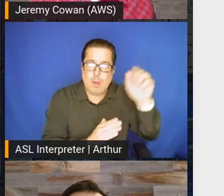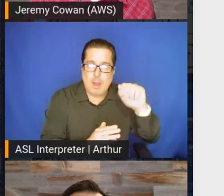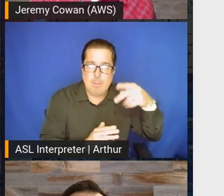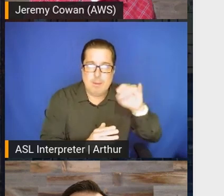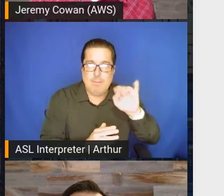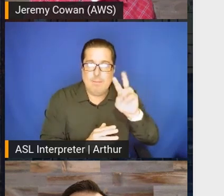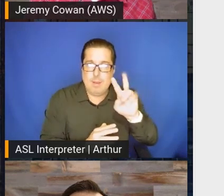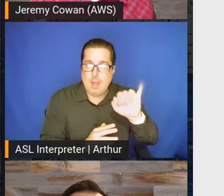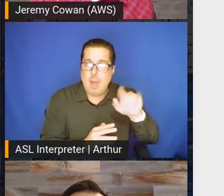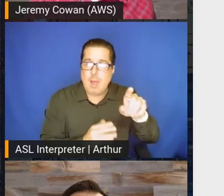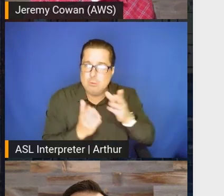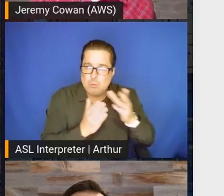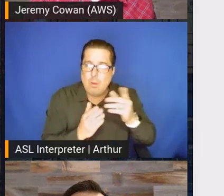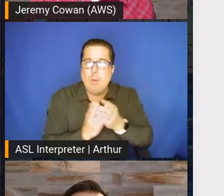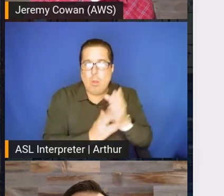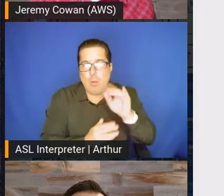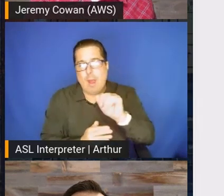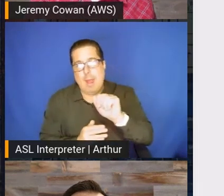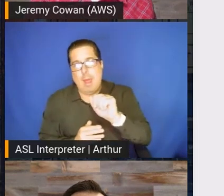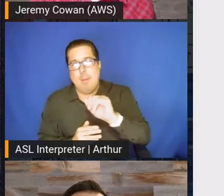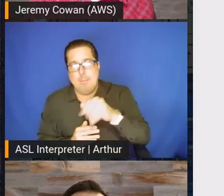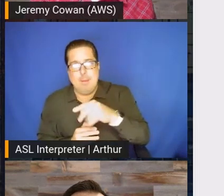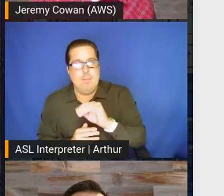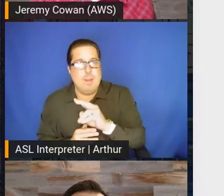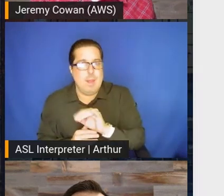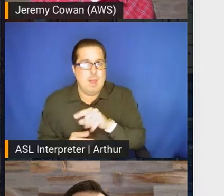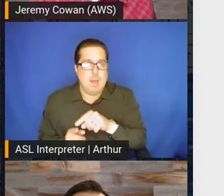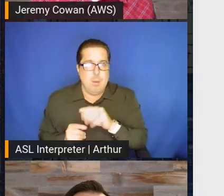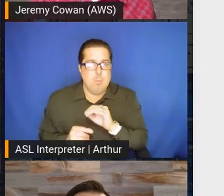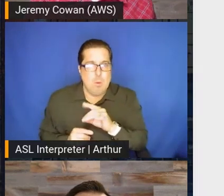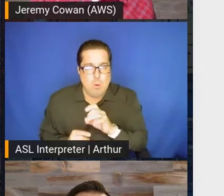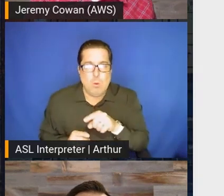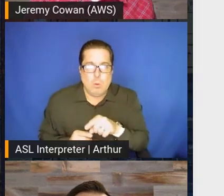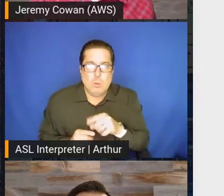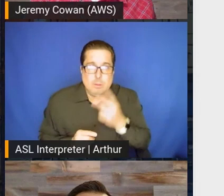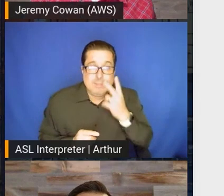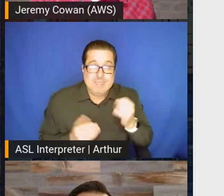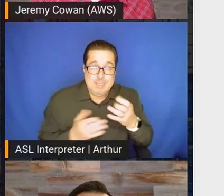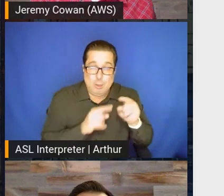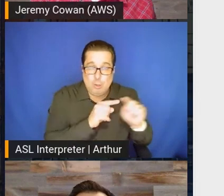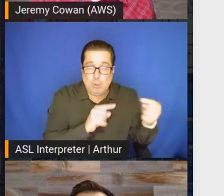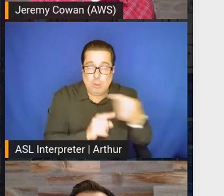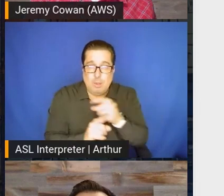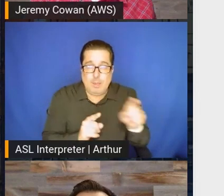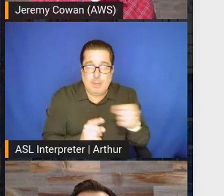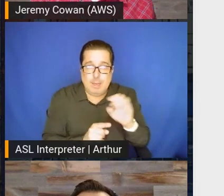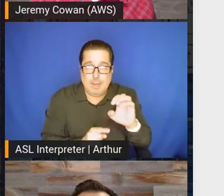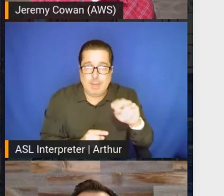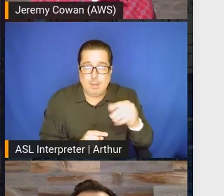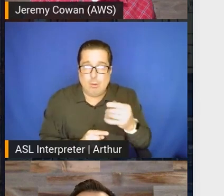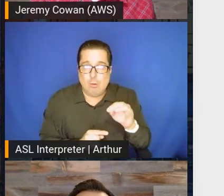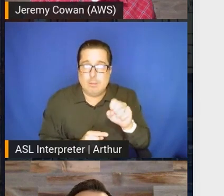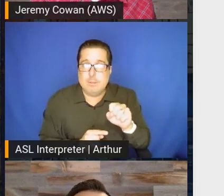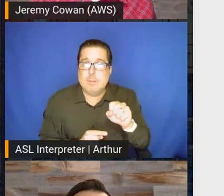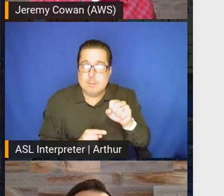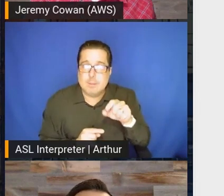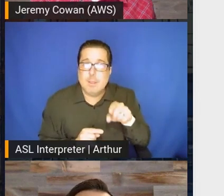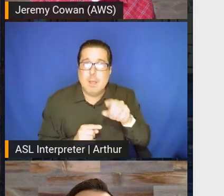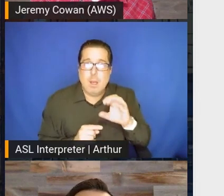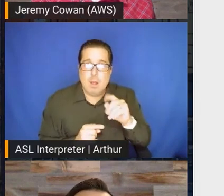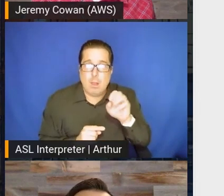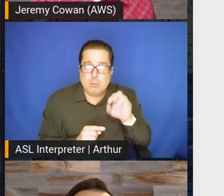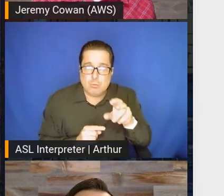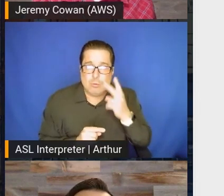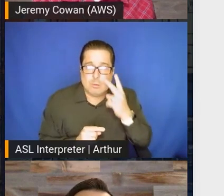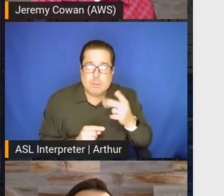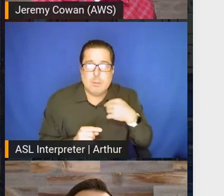server goes through an IPv4 model. What you see here is an ingress into the cluster. We